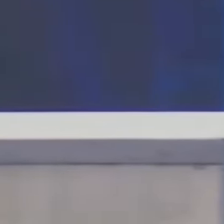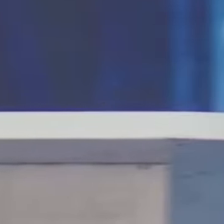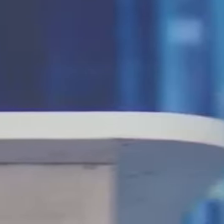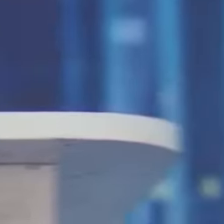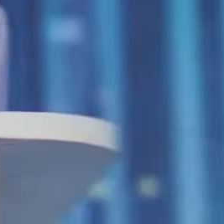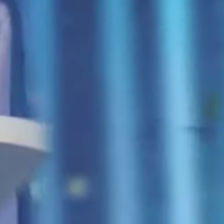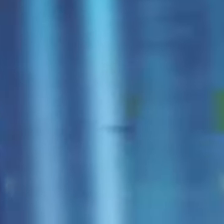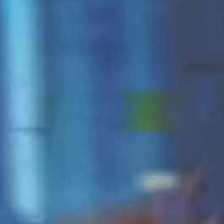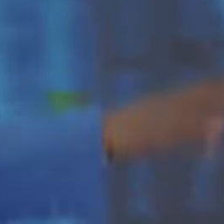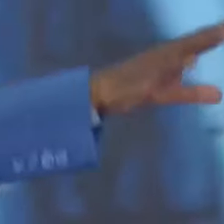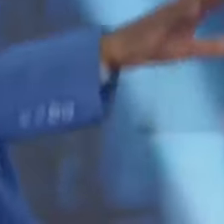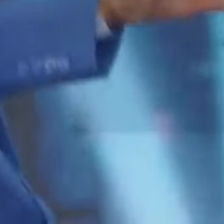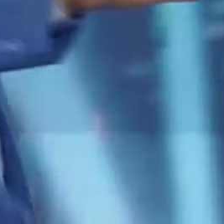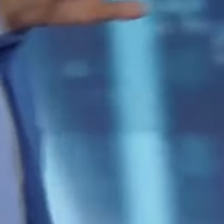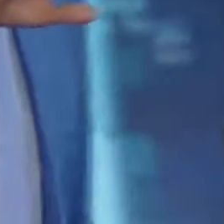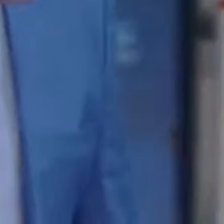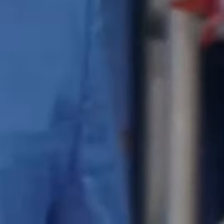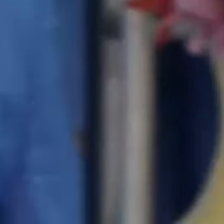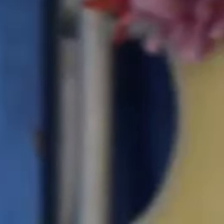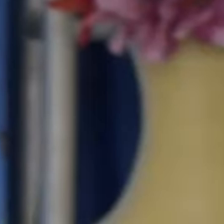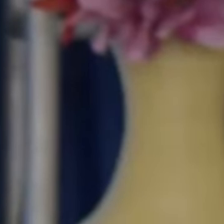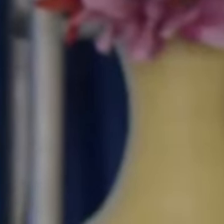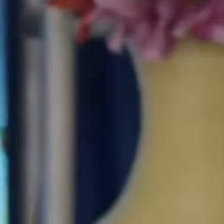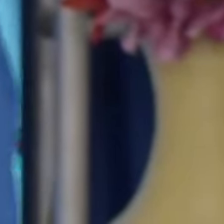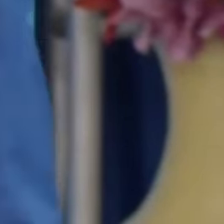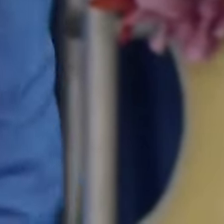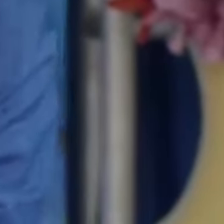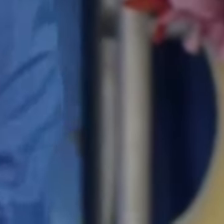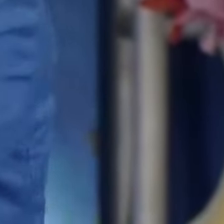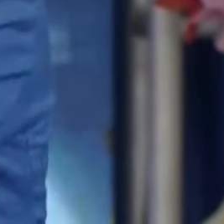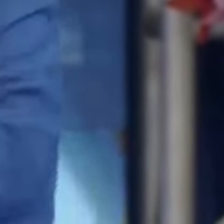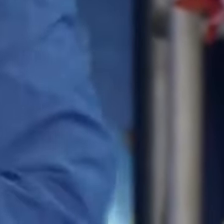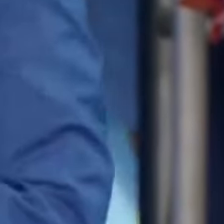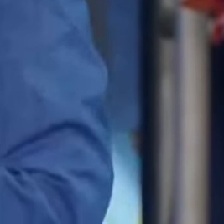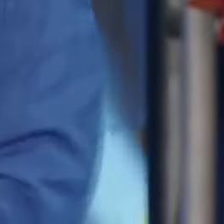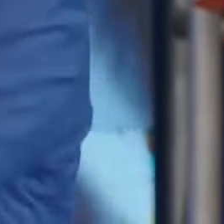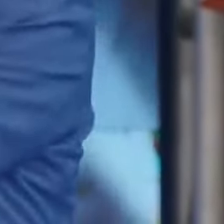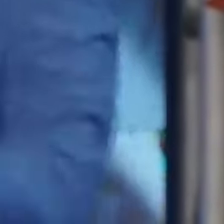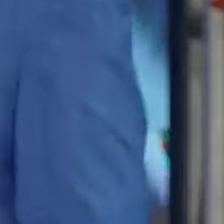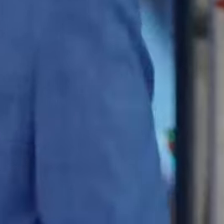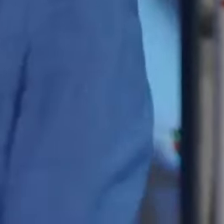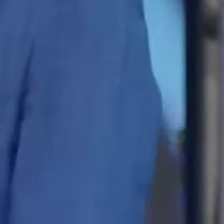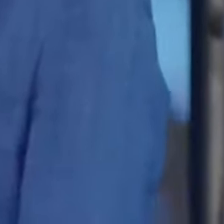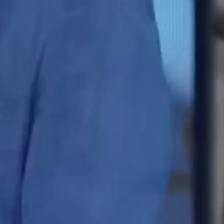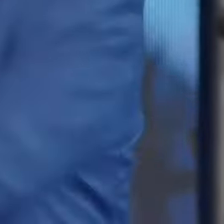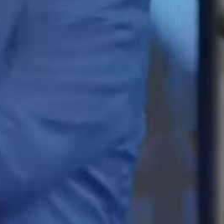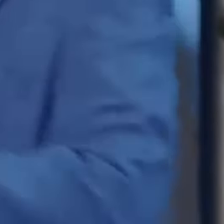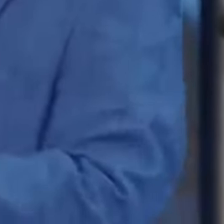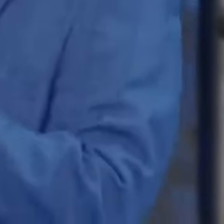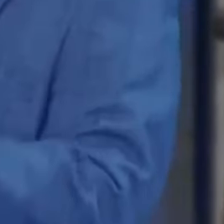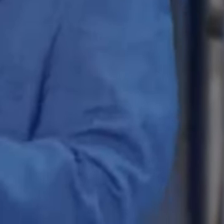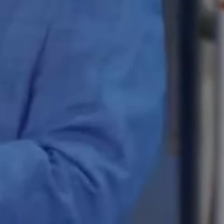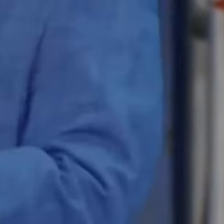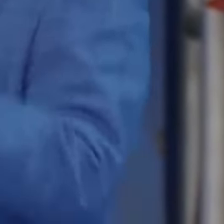me, they do this against me, and all the time you're murmuring and grumbling and complaining. Give up all that and face your future